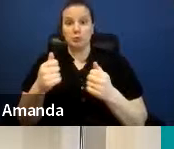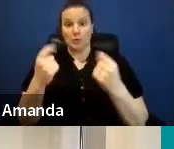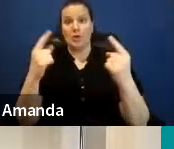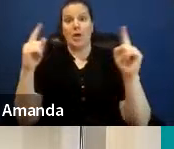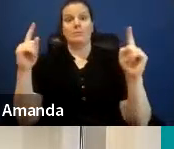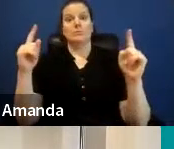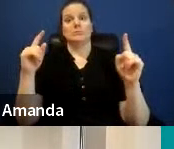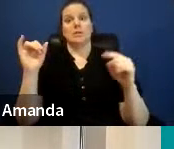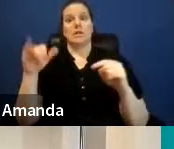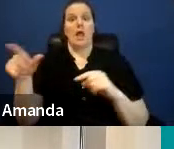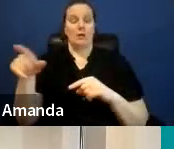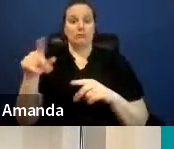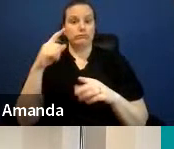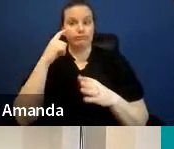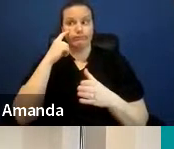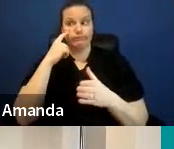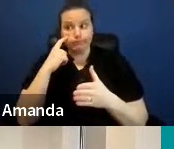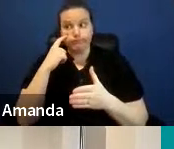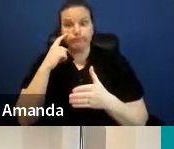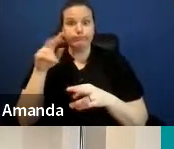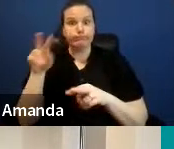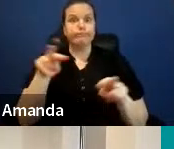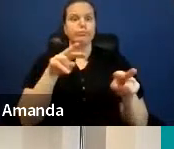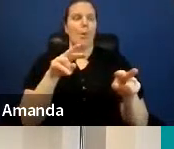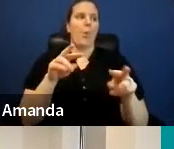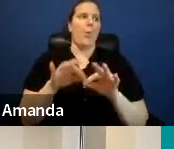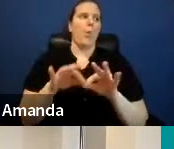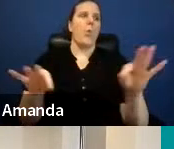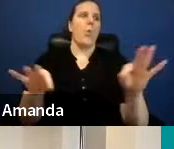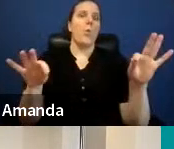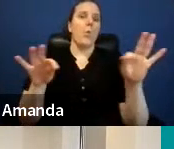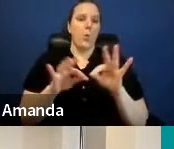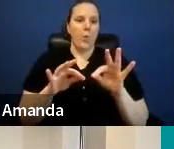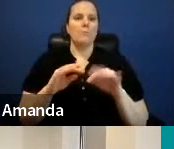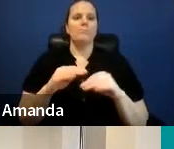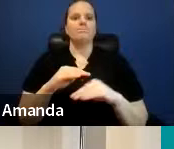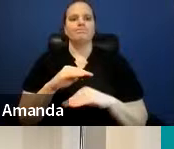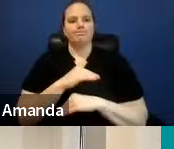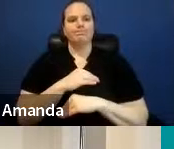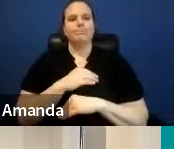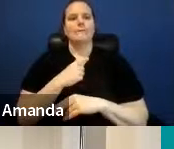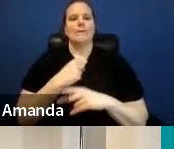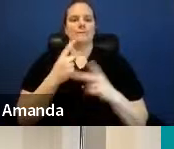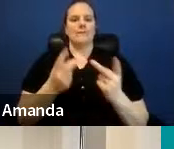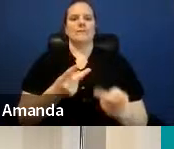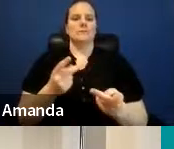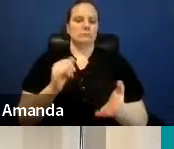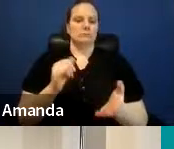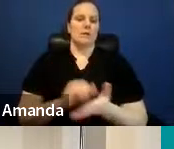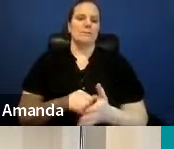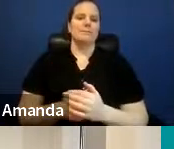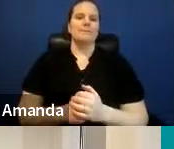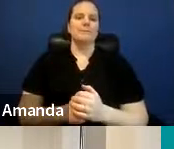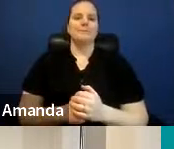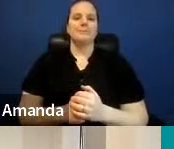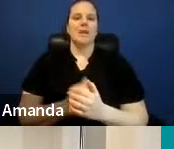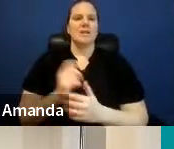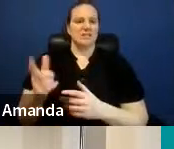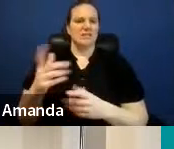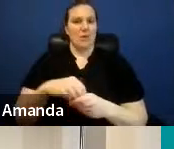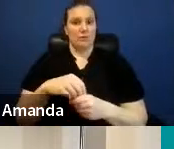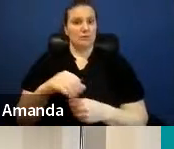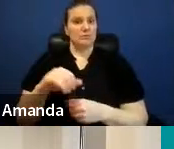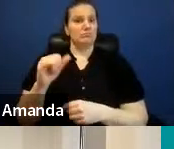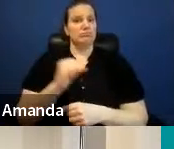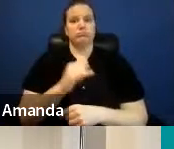accomplish is really valuable. So we're really pleased to have that visit and have his engagement.